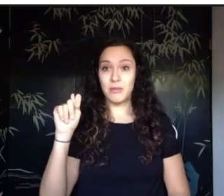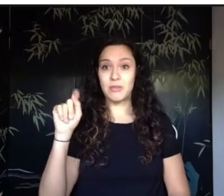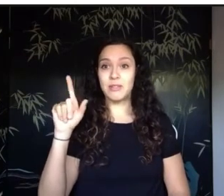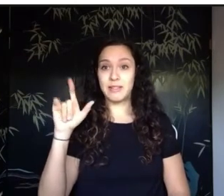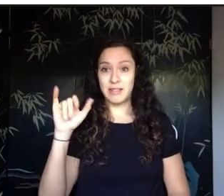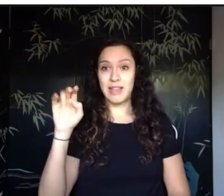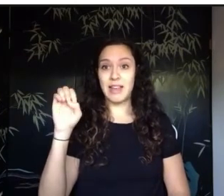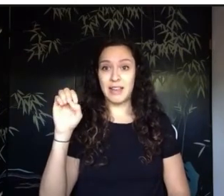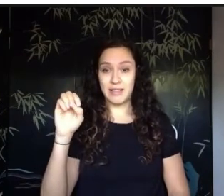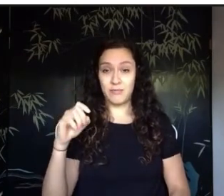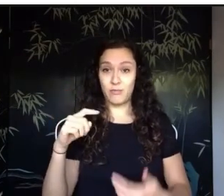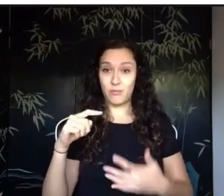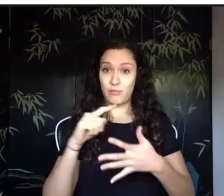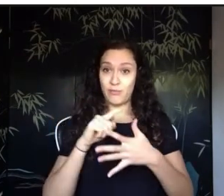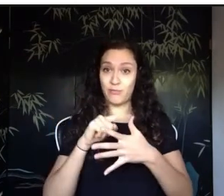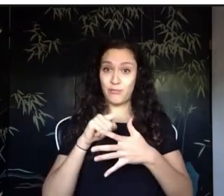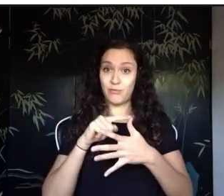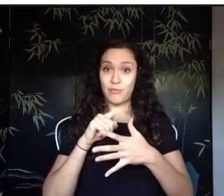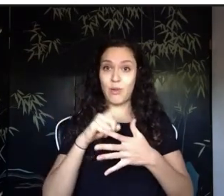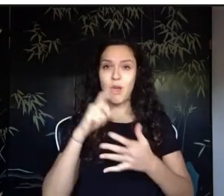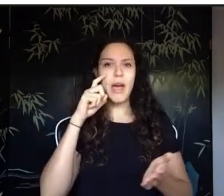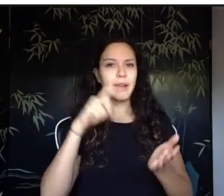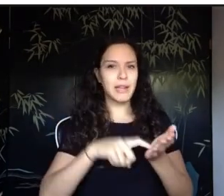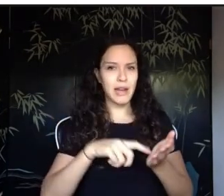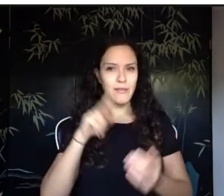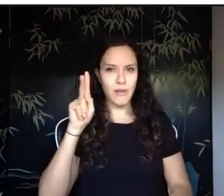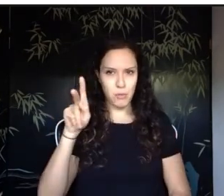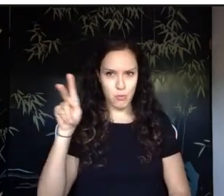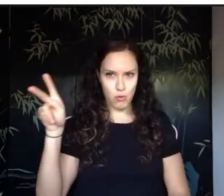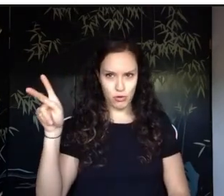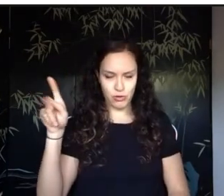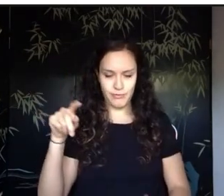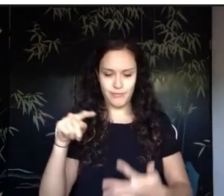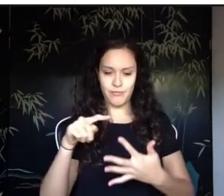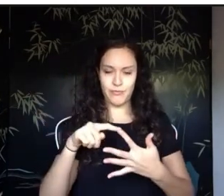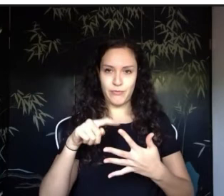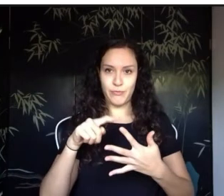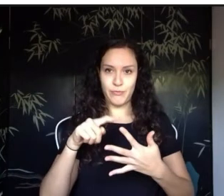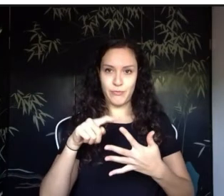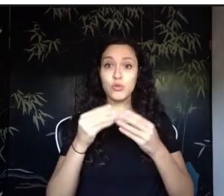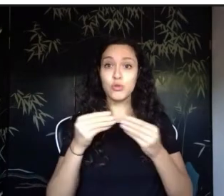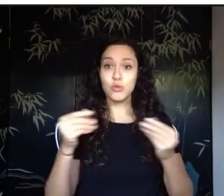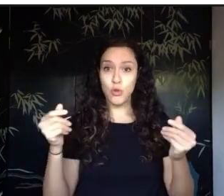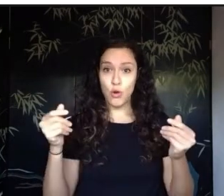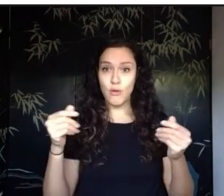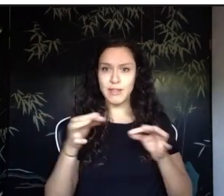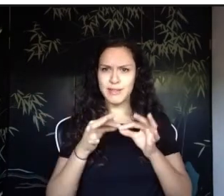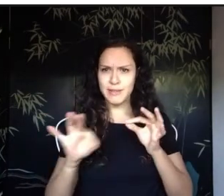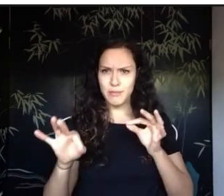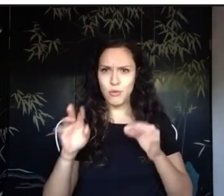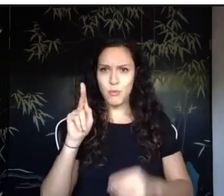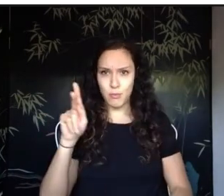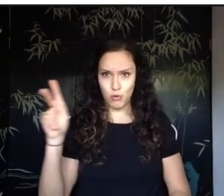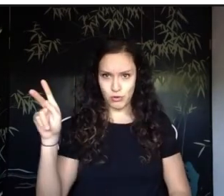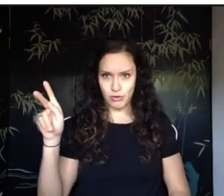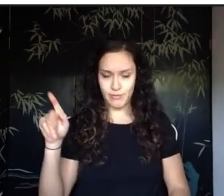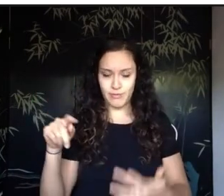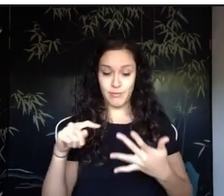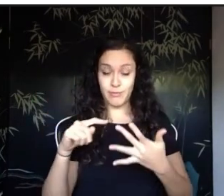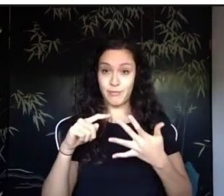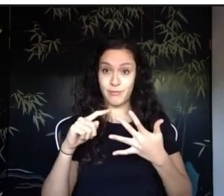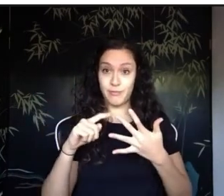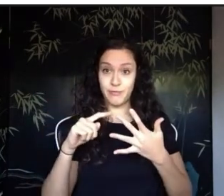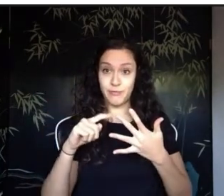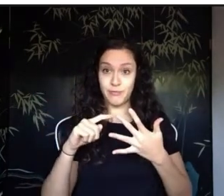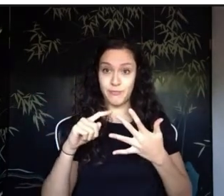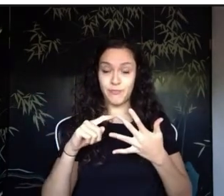Here is our lesson outline. Part 1, we're going to learn how to identify proportions. Part 2, we're going to